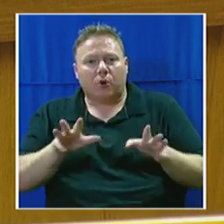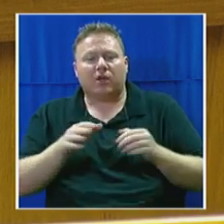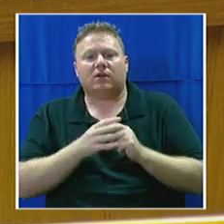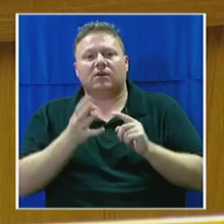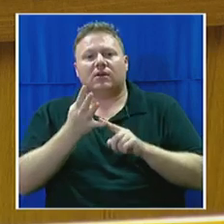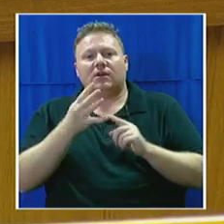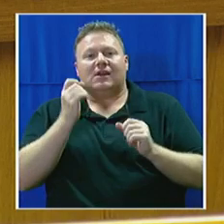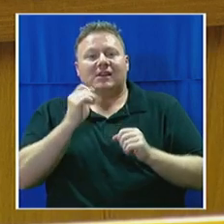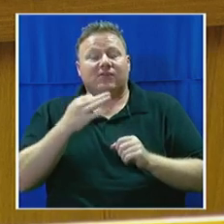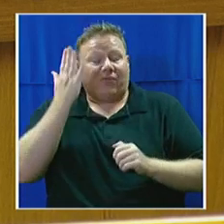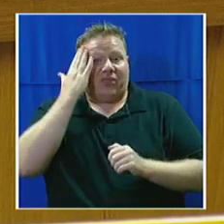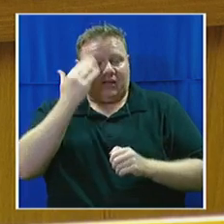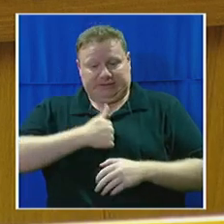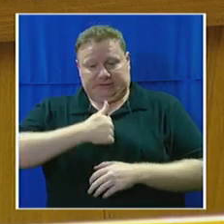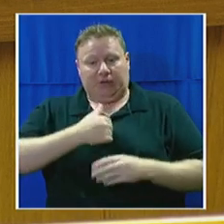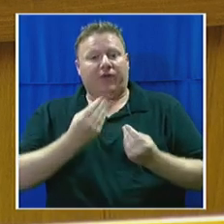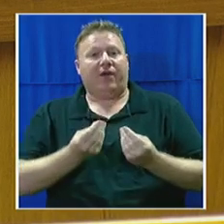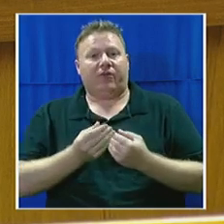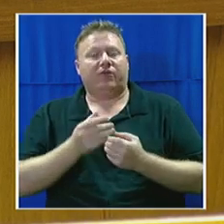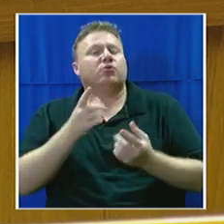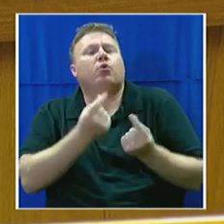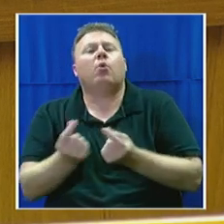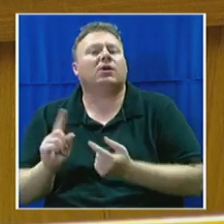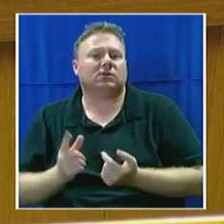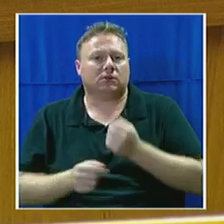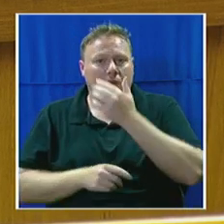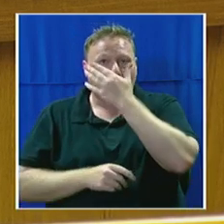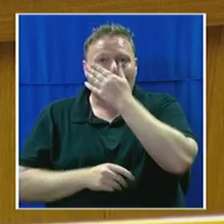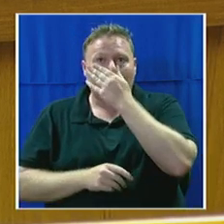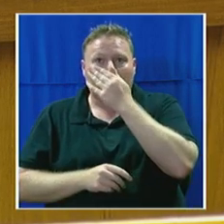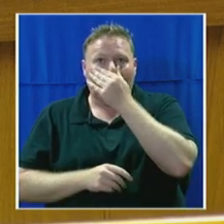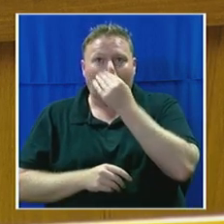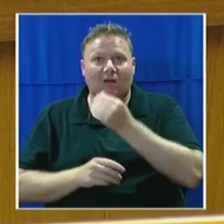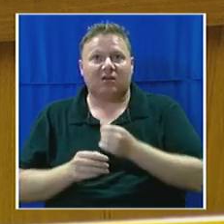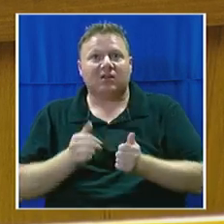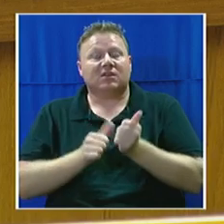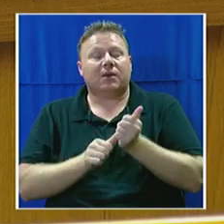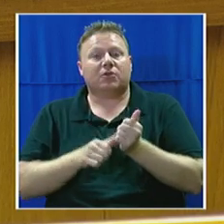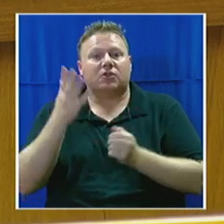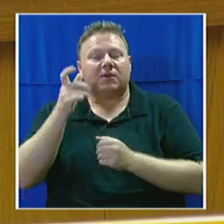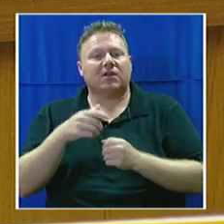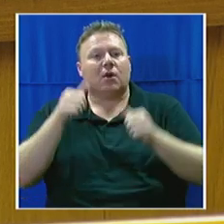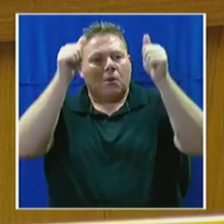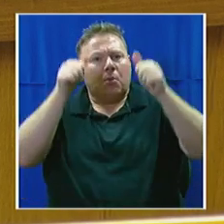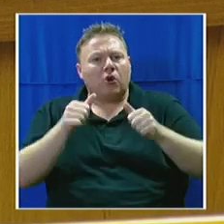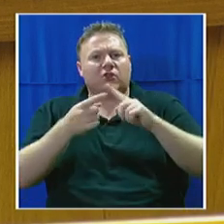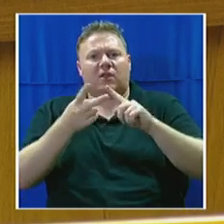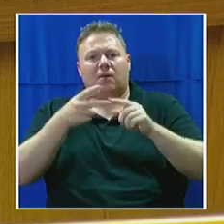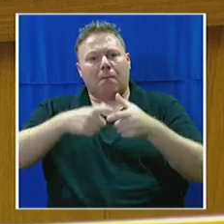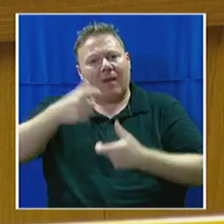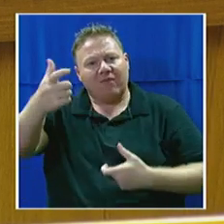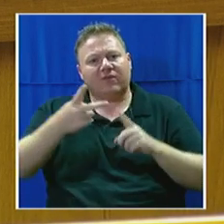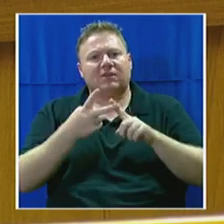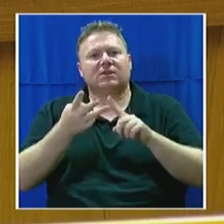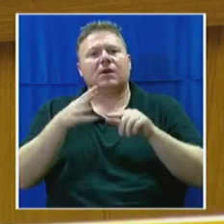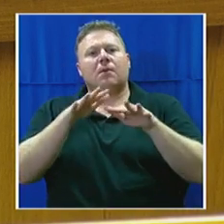you have been infected. Honorable Deputy Speaker, where are the pamphlets, the posters, and the public service